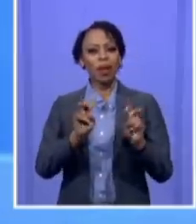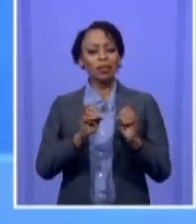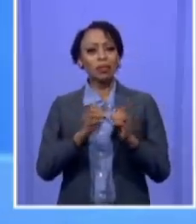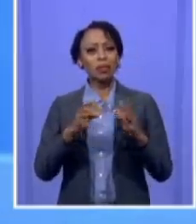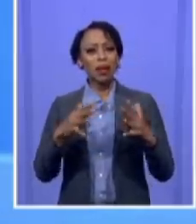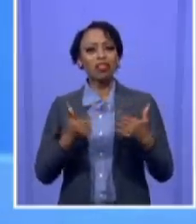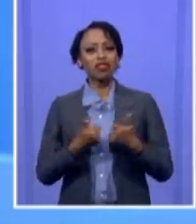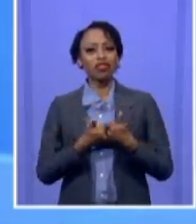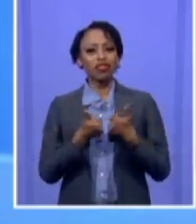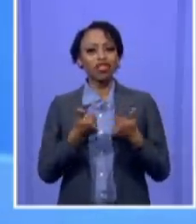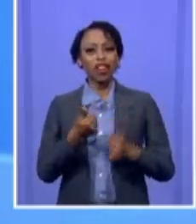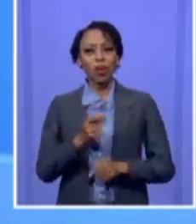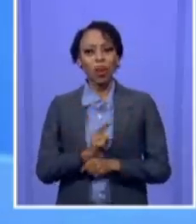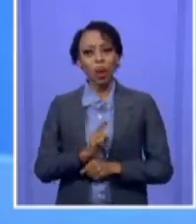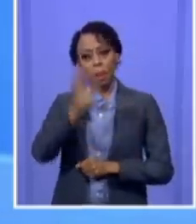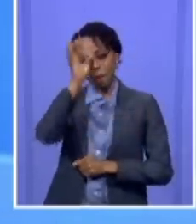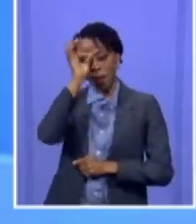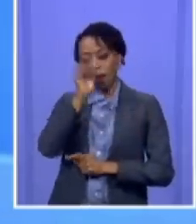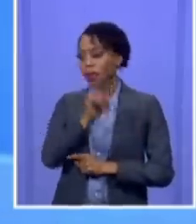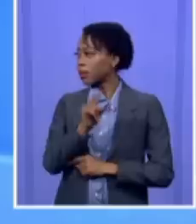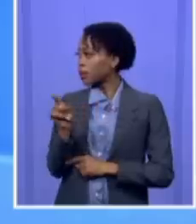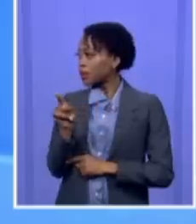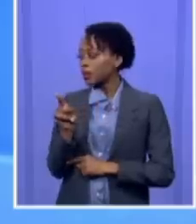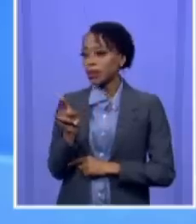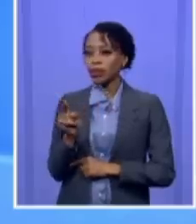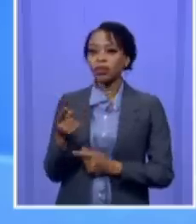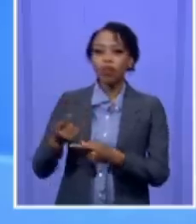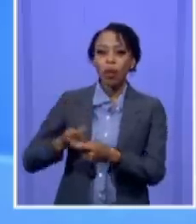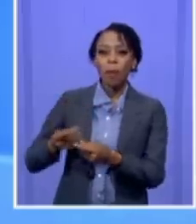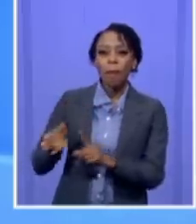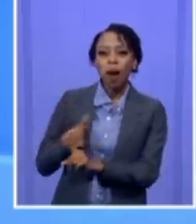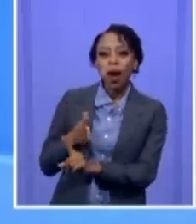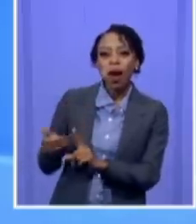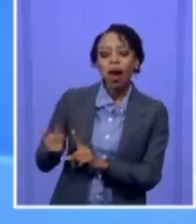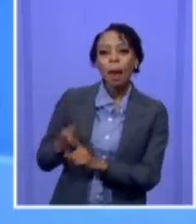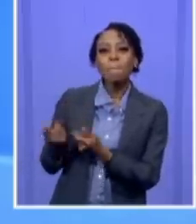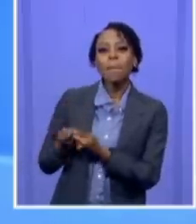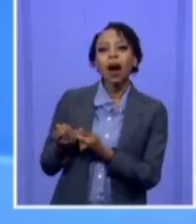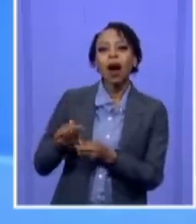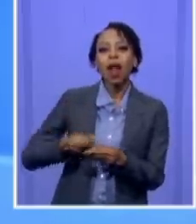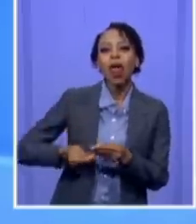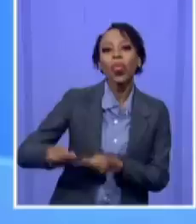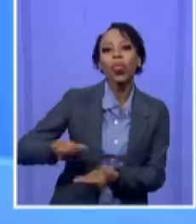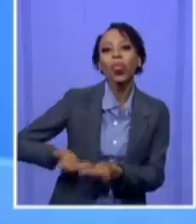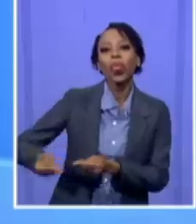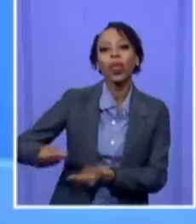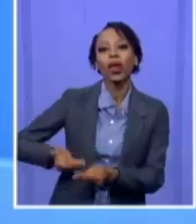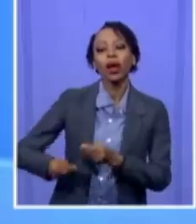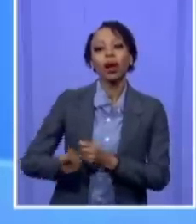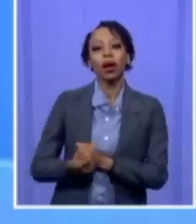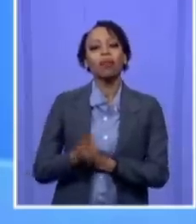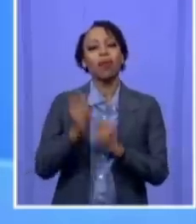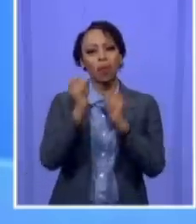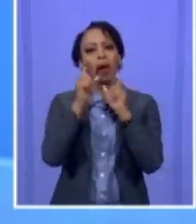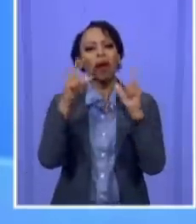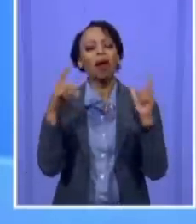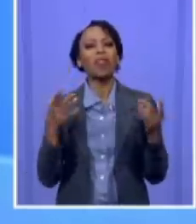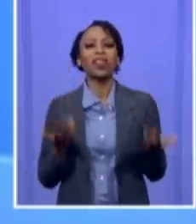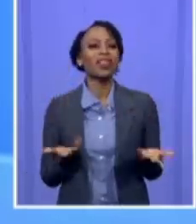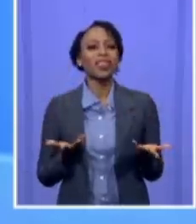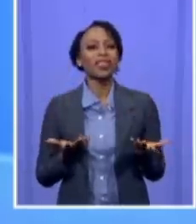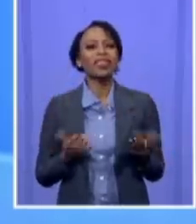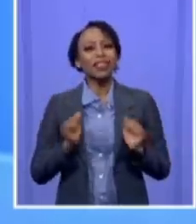raised is that police are taking Toto from some of these illegal. It is known where